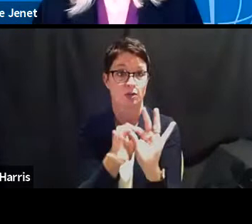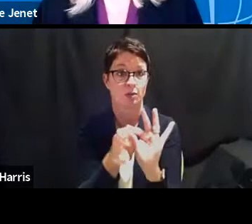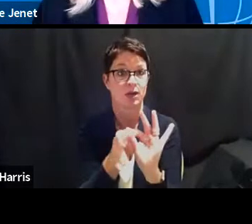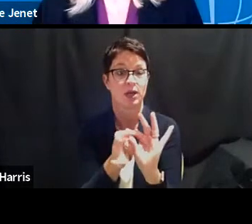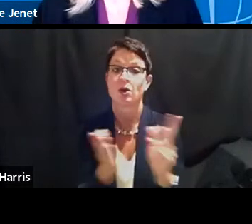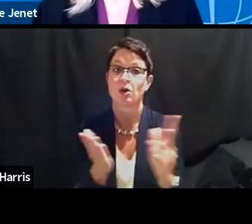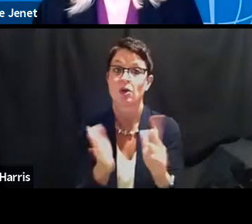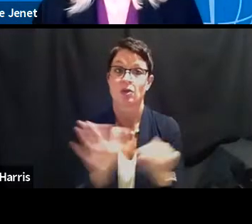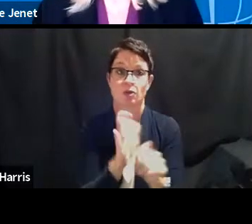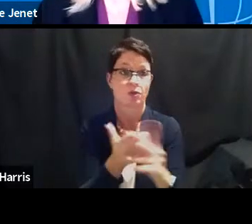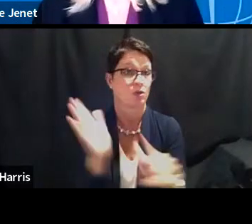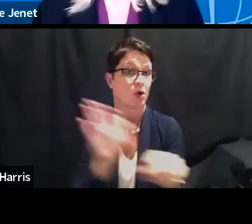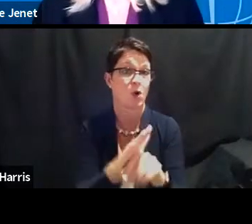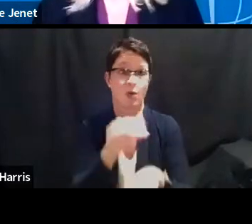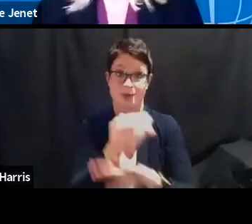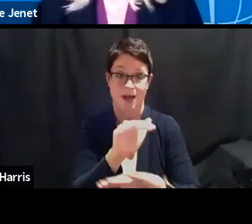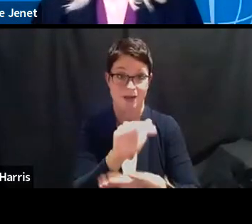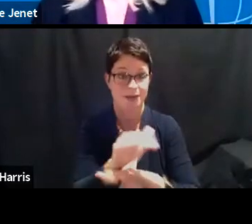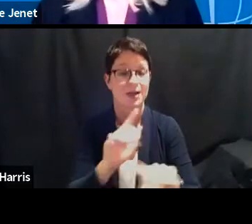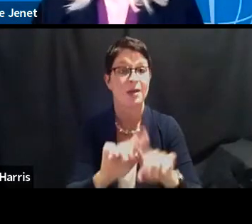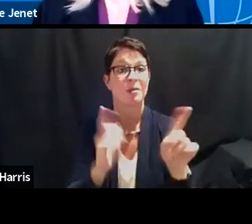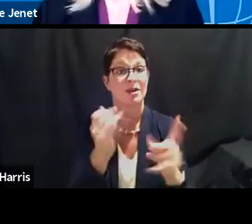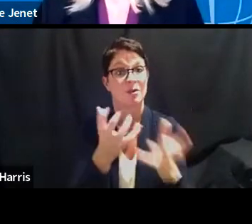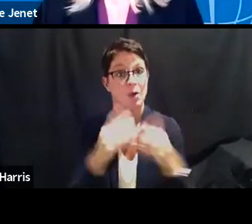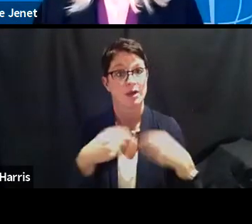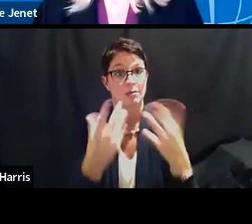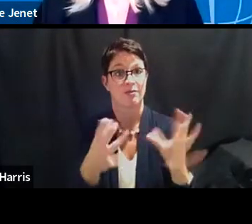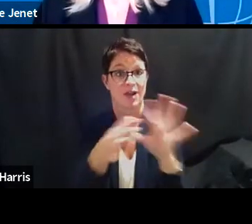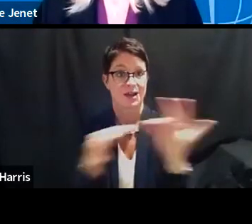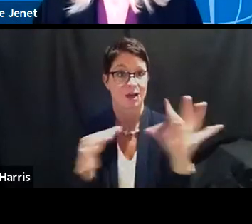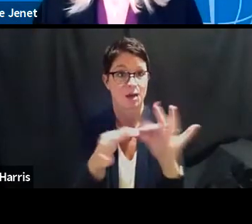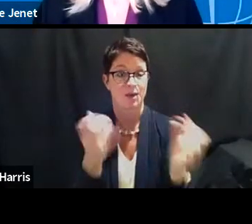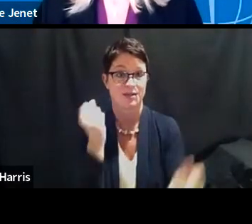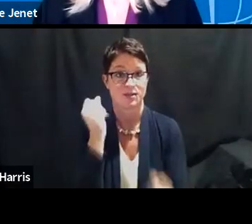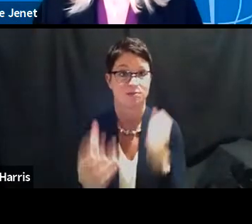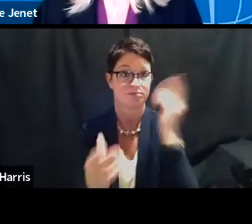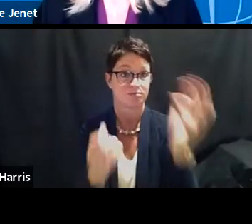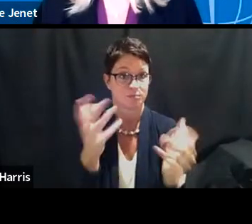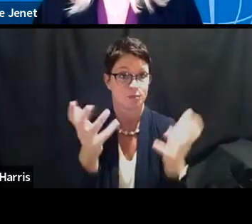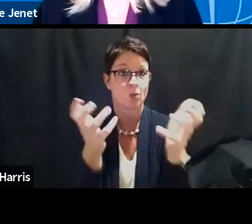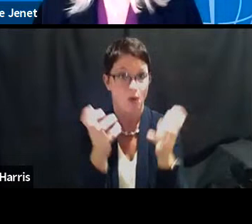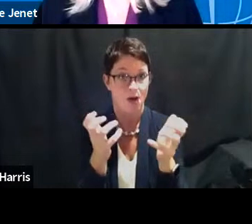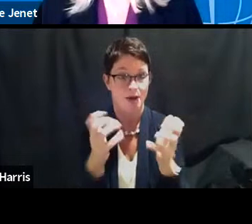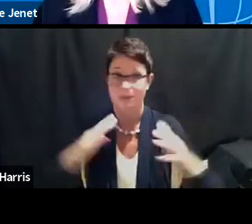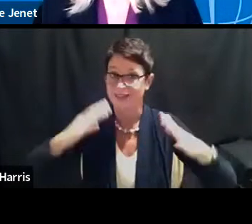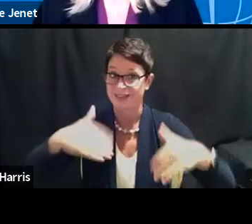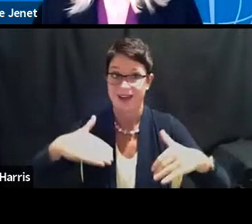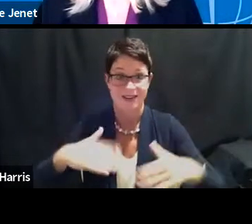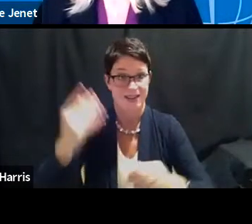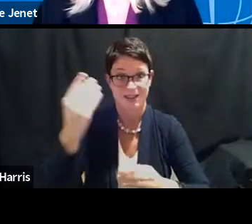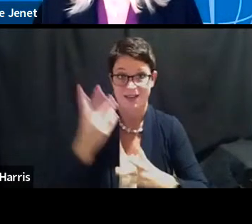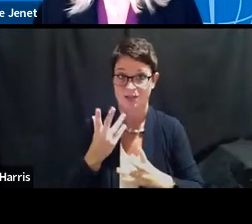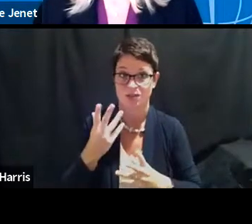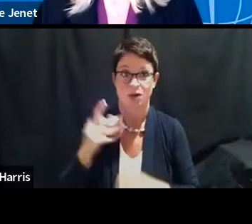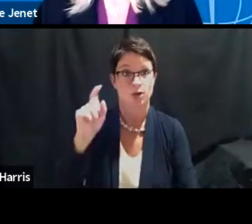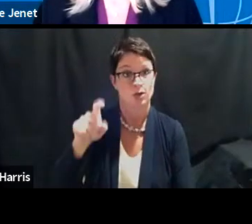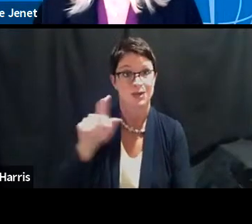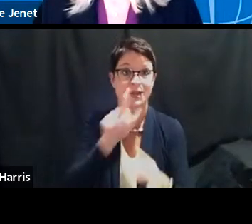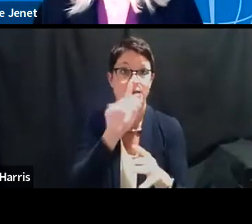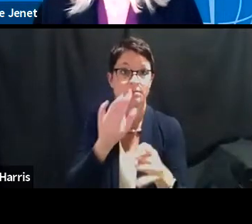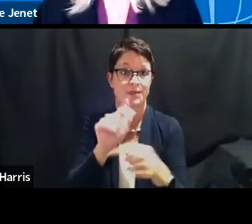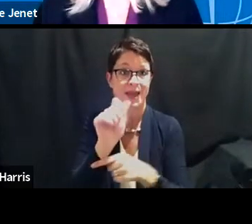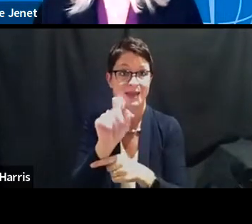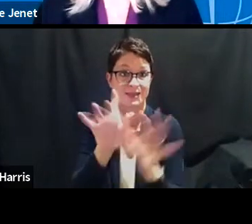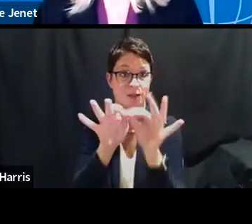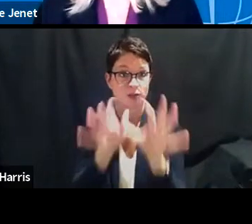the hearing. If you wish to provide comments in American Sign Language and did not indicate that when you made